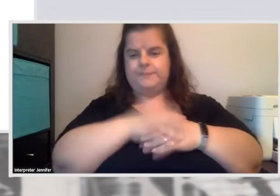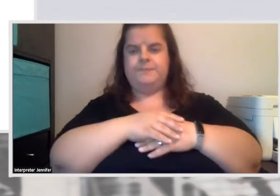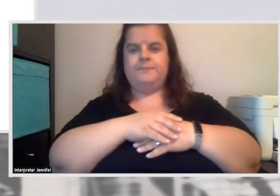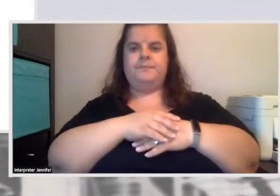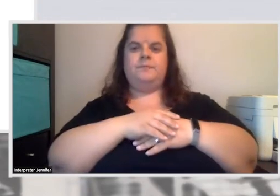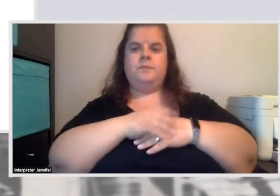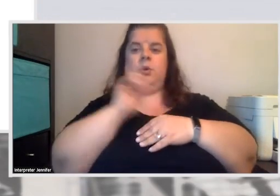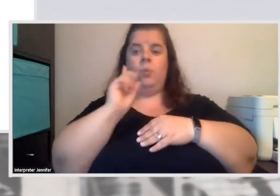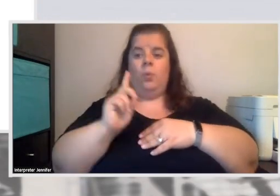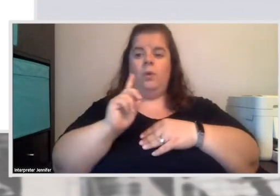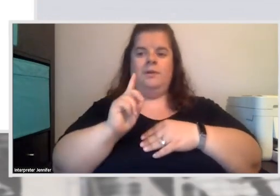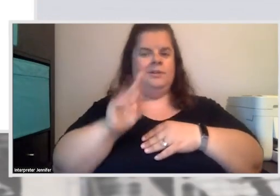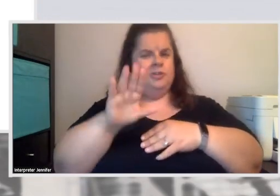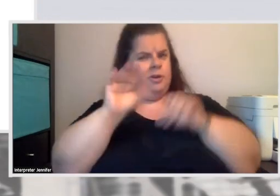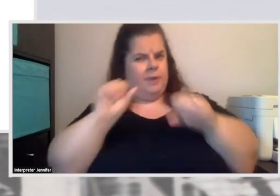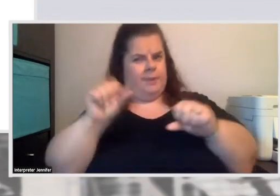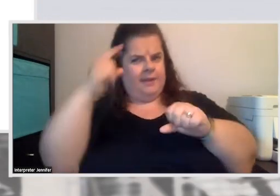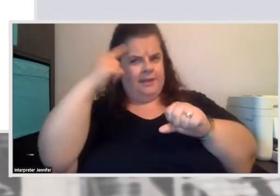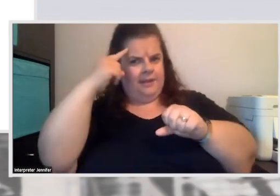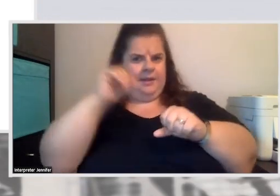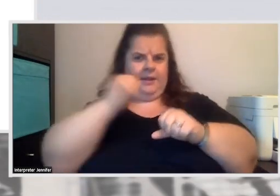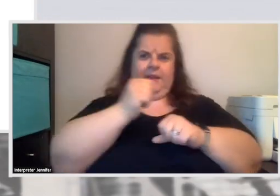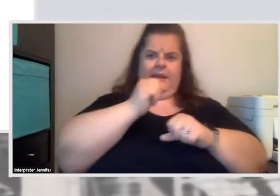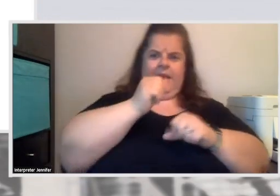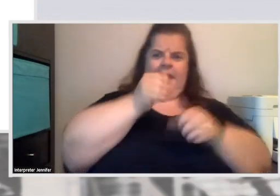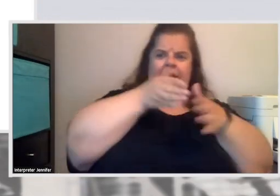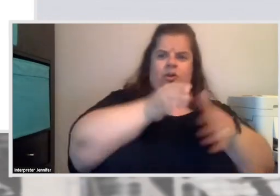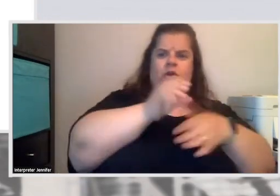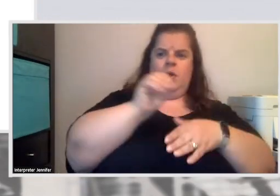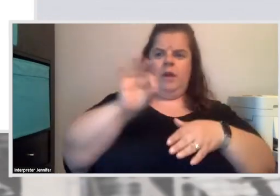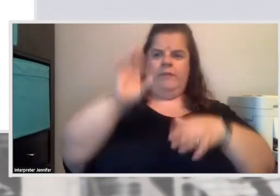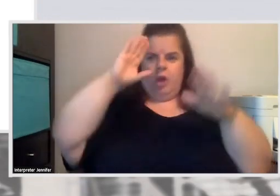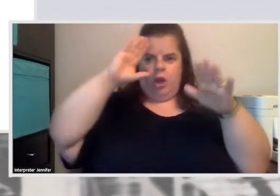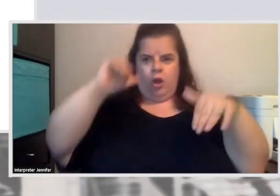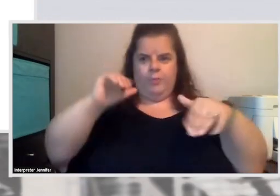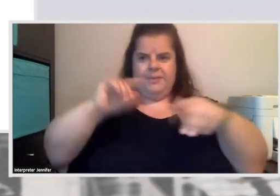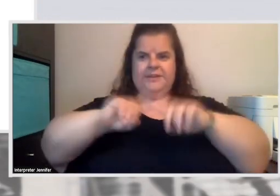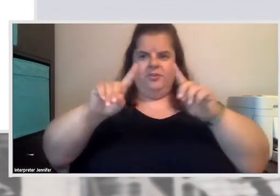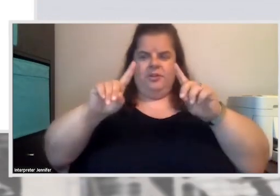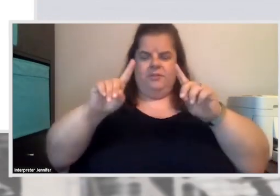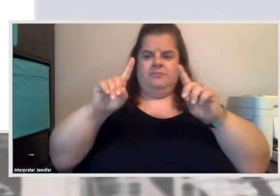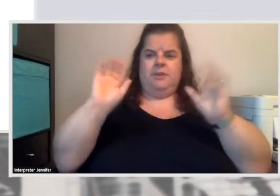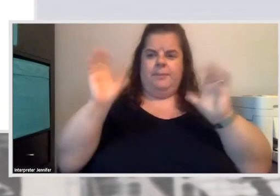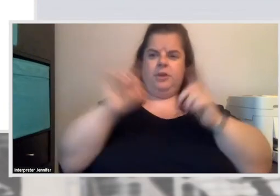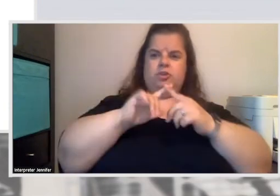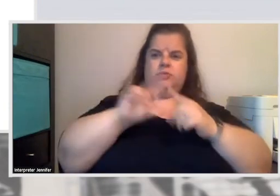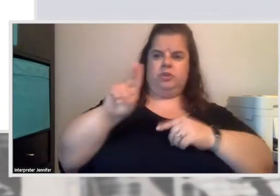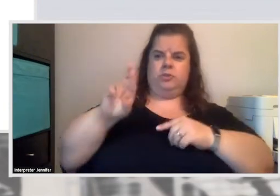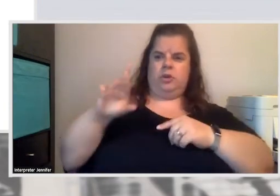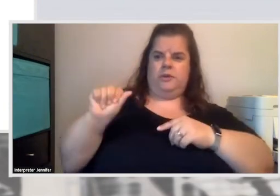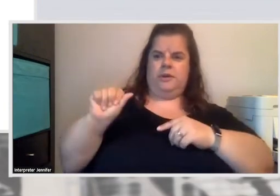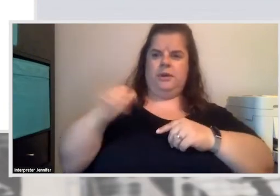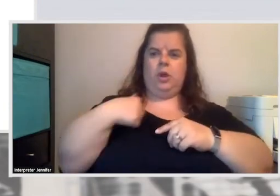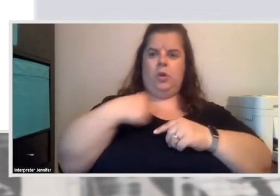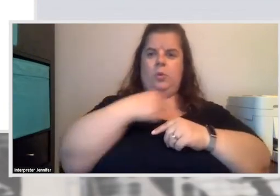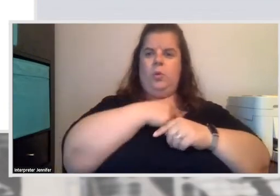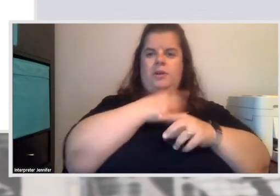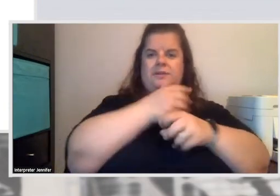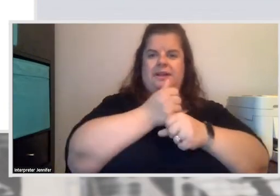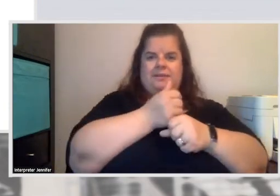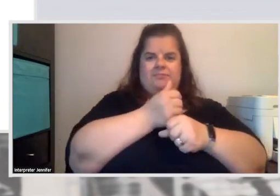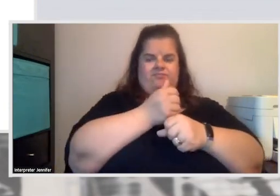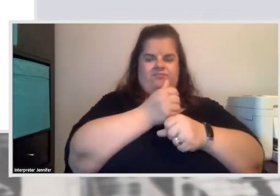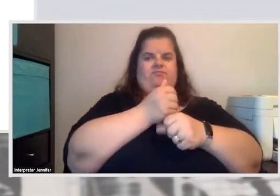And you're probably wondering what makes Avenue of Hope different than, the current work that the URA is doing. Well, we're really taking a holistic